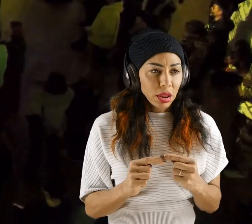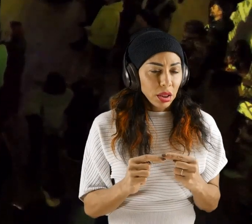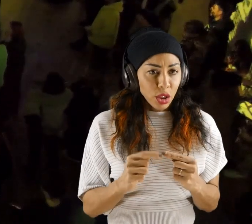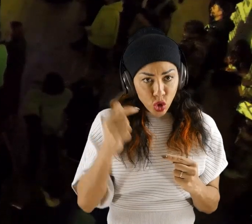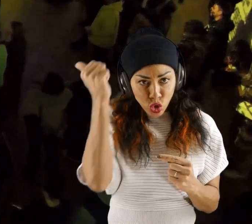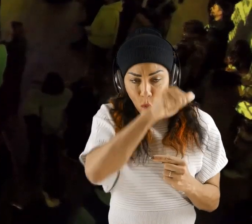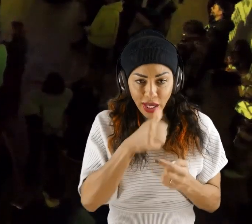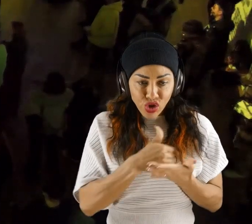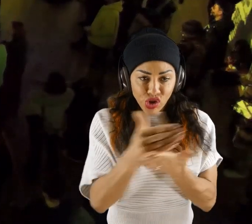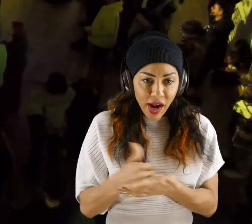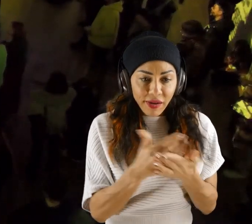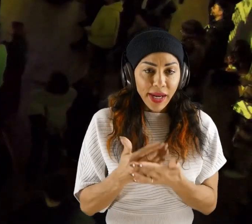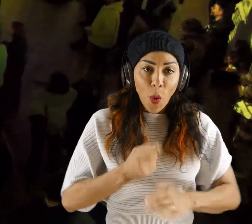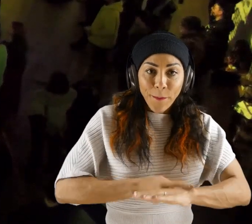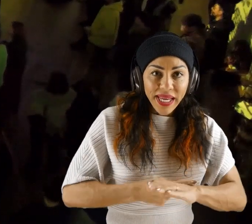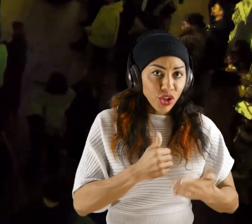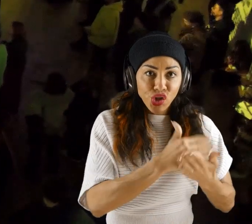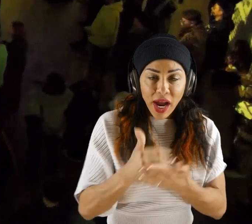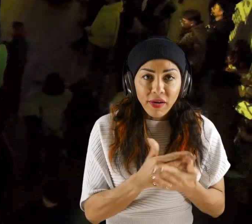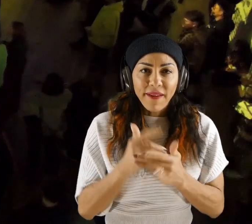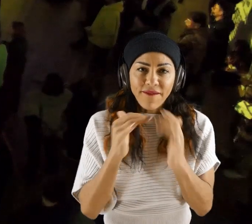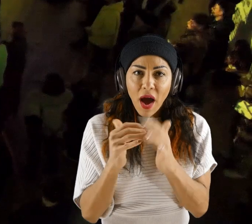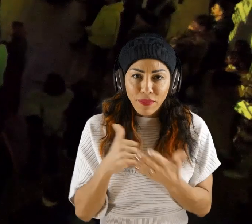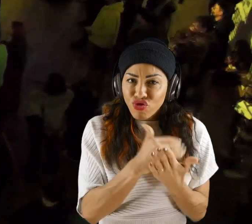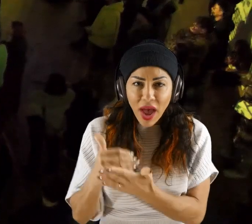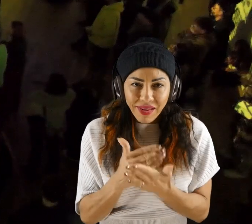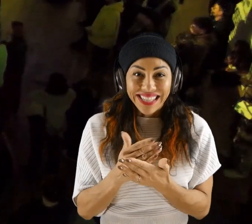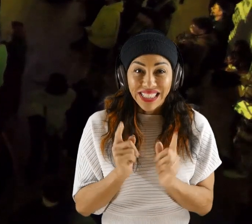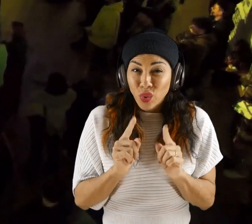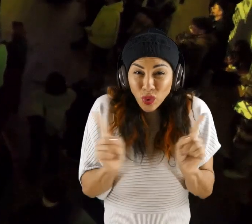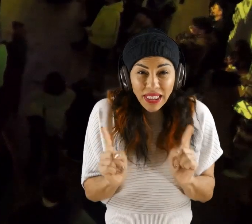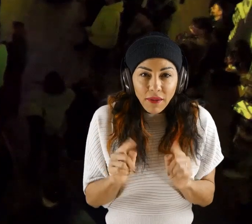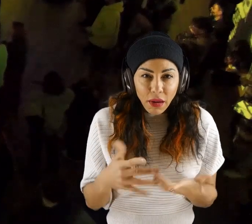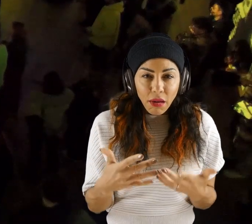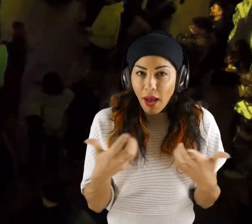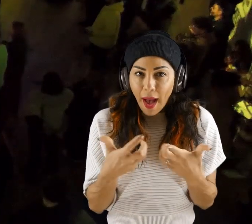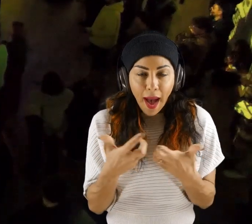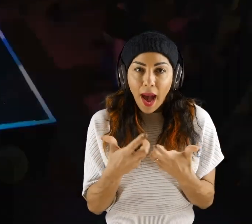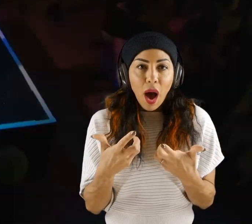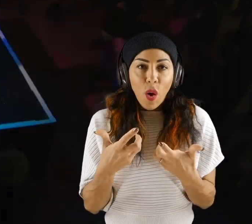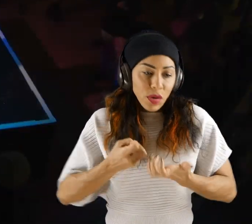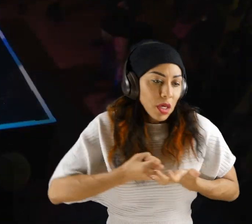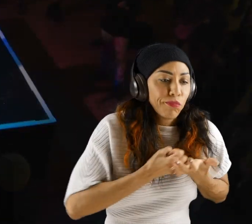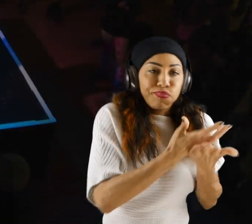is. How can you open up? Once you've done the first one,